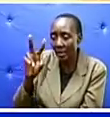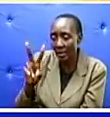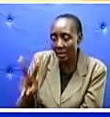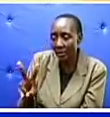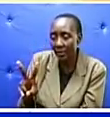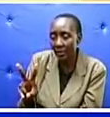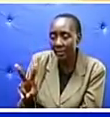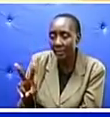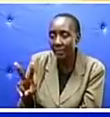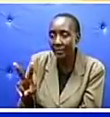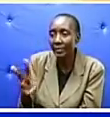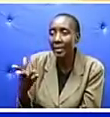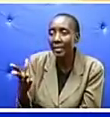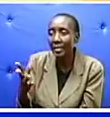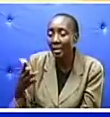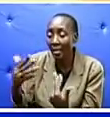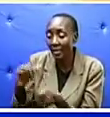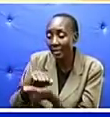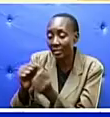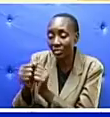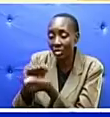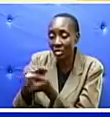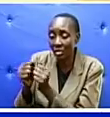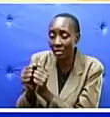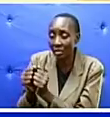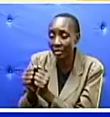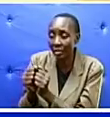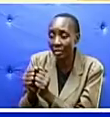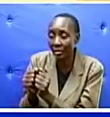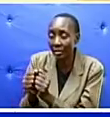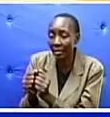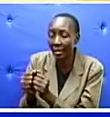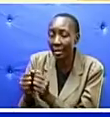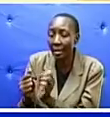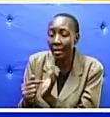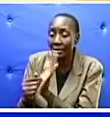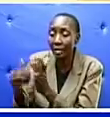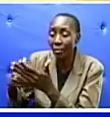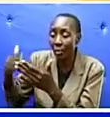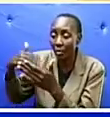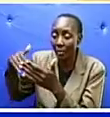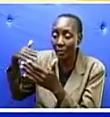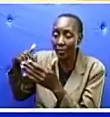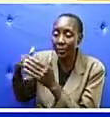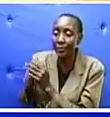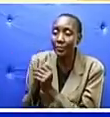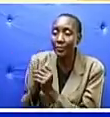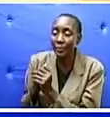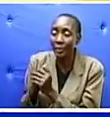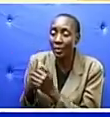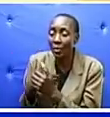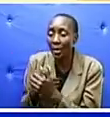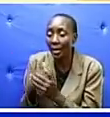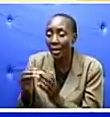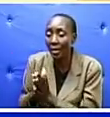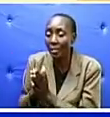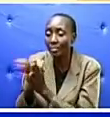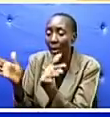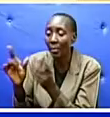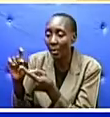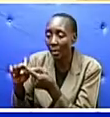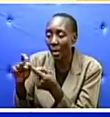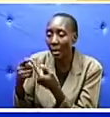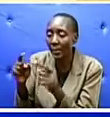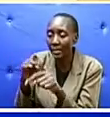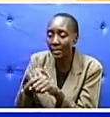by, the things are changing. You know, like back days, they were doing a mass testing, but